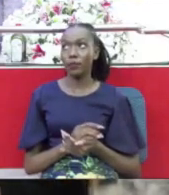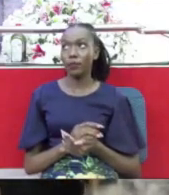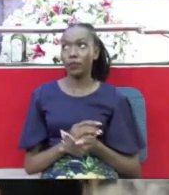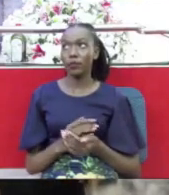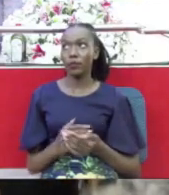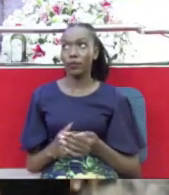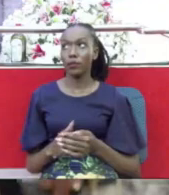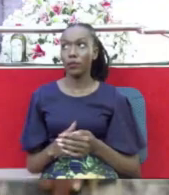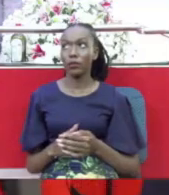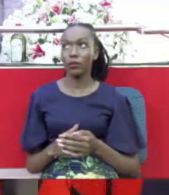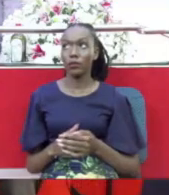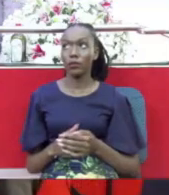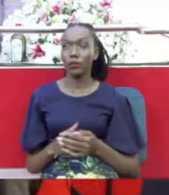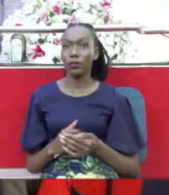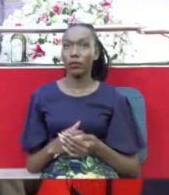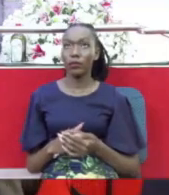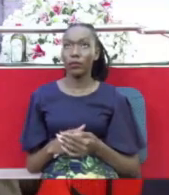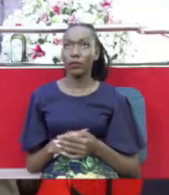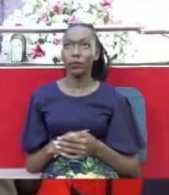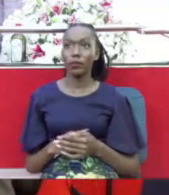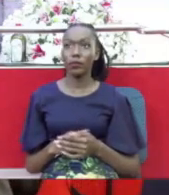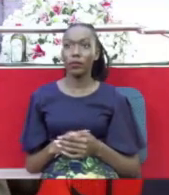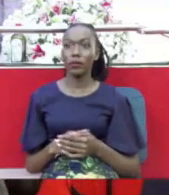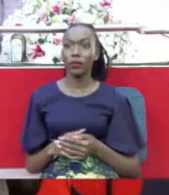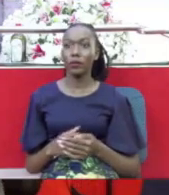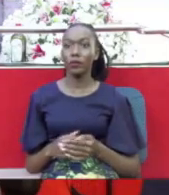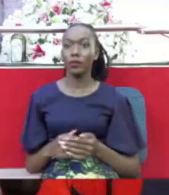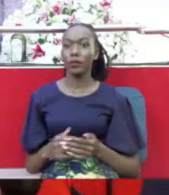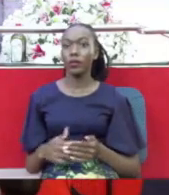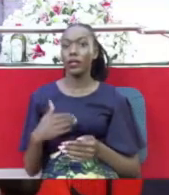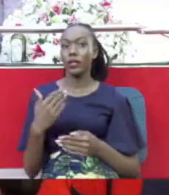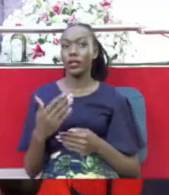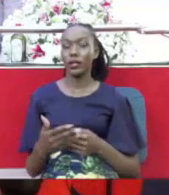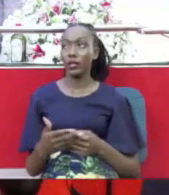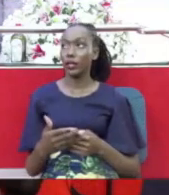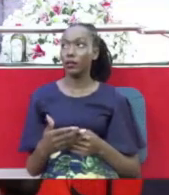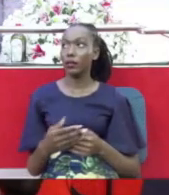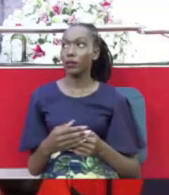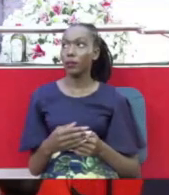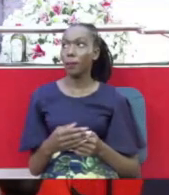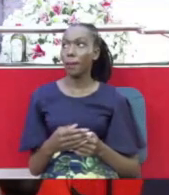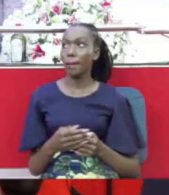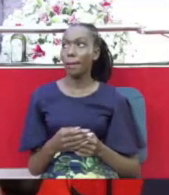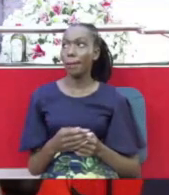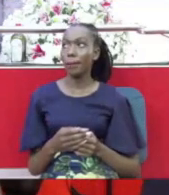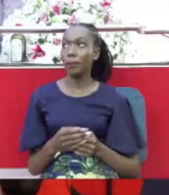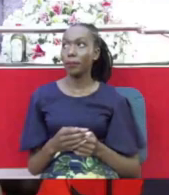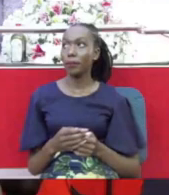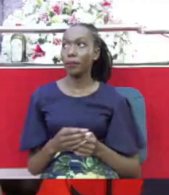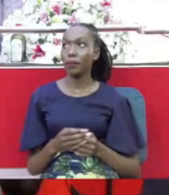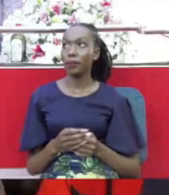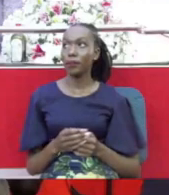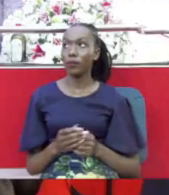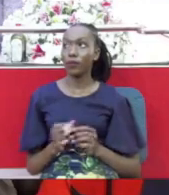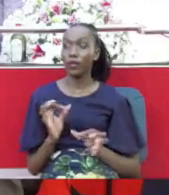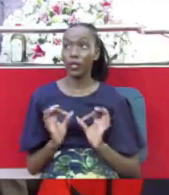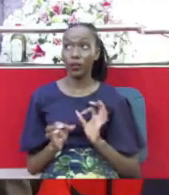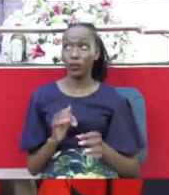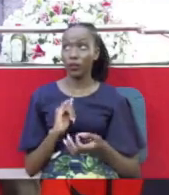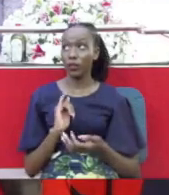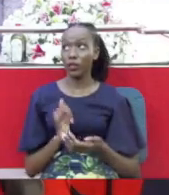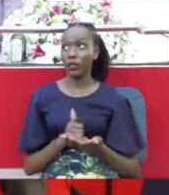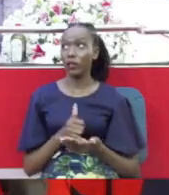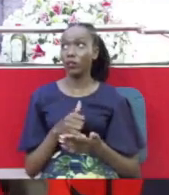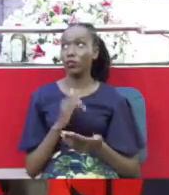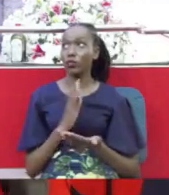the next implications arise. Madhara ambayo itatokea ni hii. And it is this. Ni hii. If it is true, and it is,